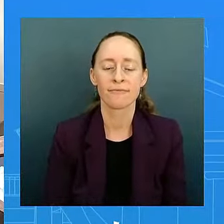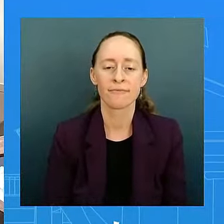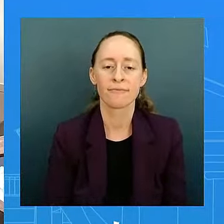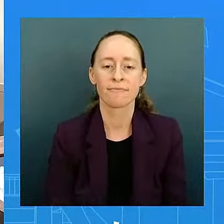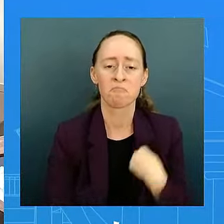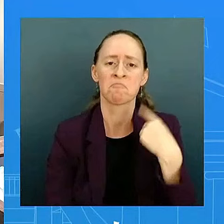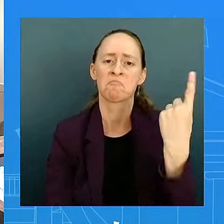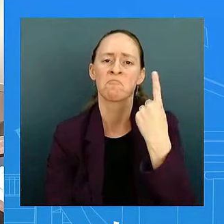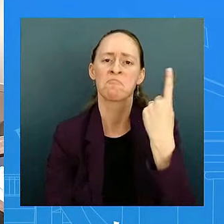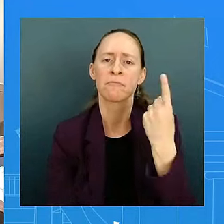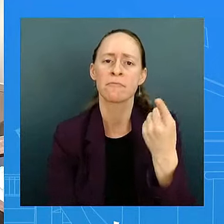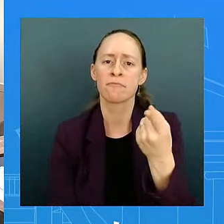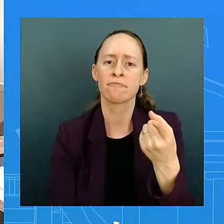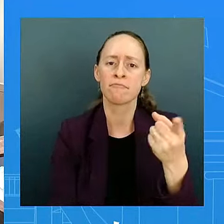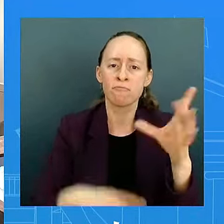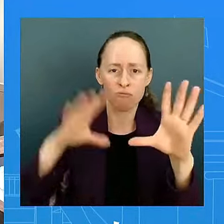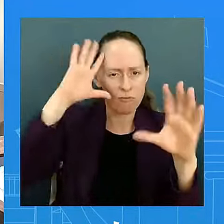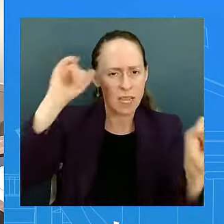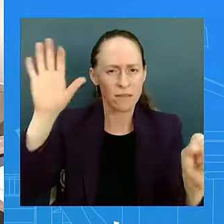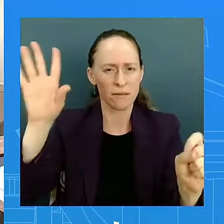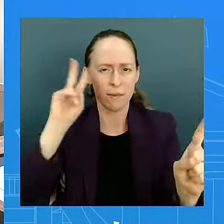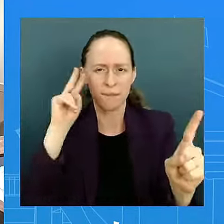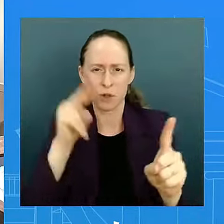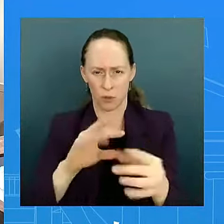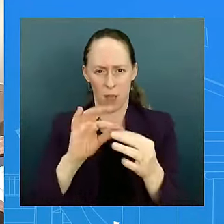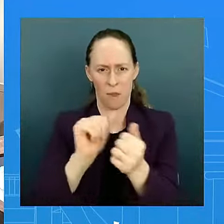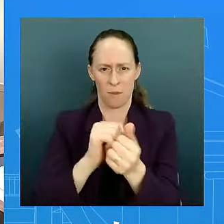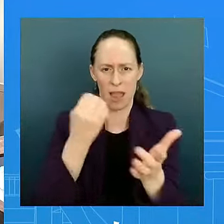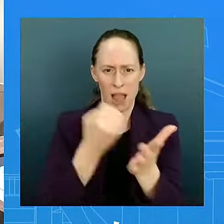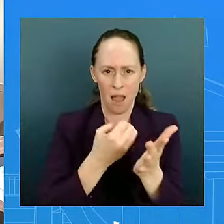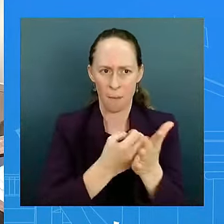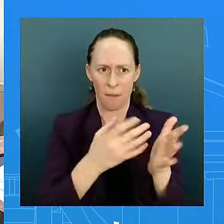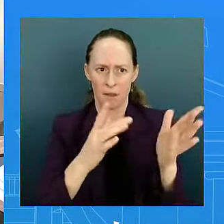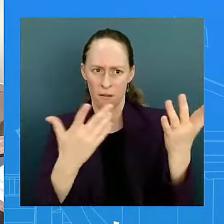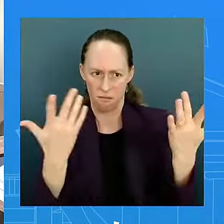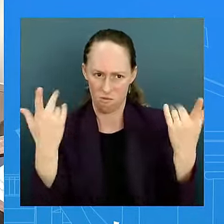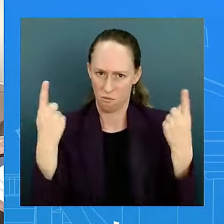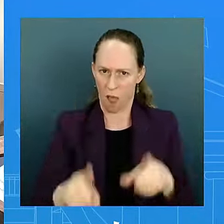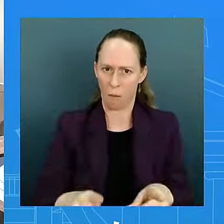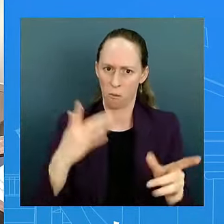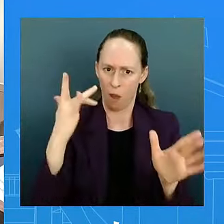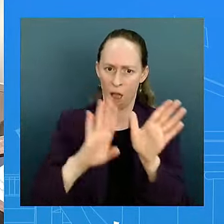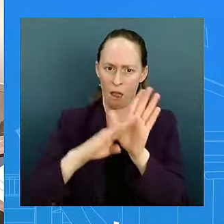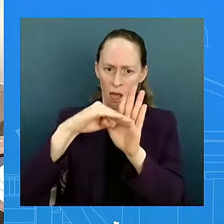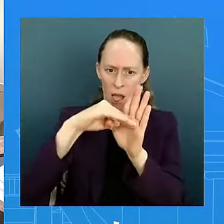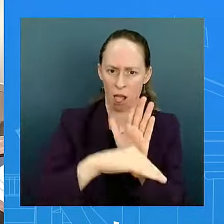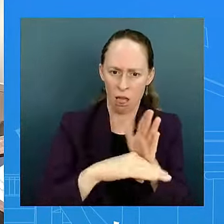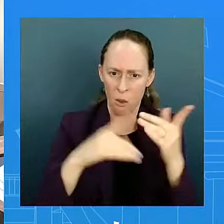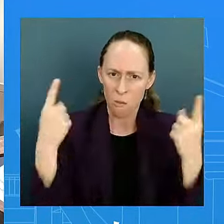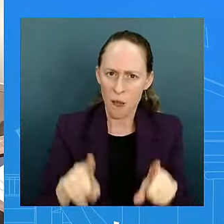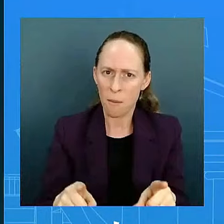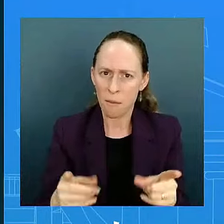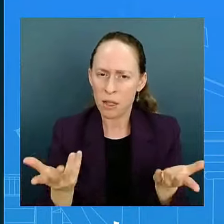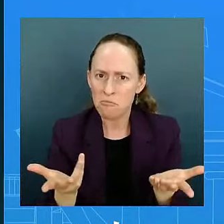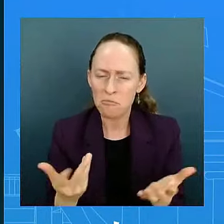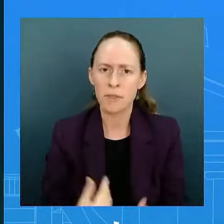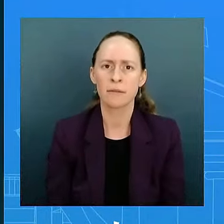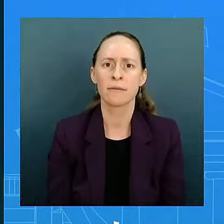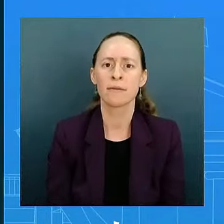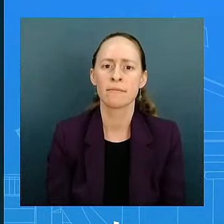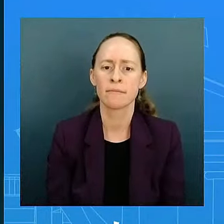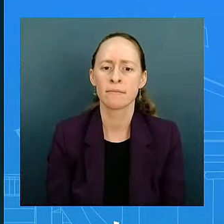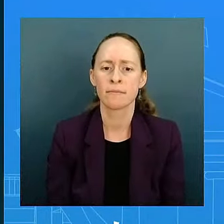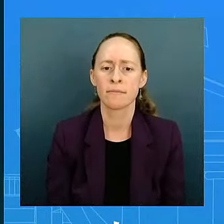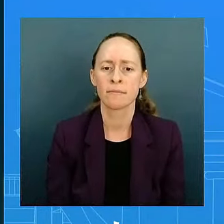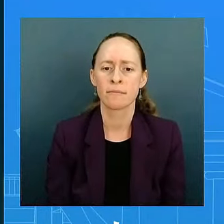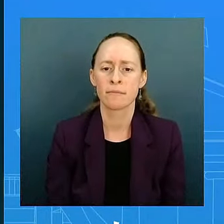what caused the sell-off on Monday? Like what the sort of reason was for it? Look, I can tell you that he's been briefed by his